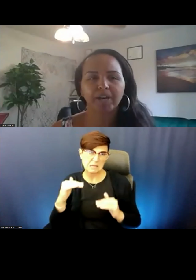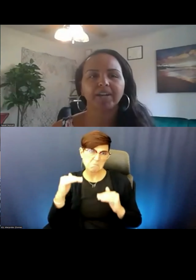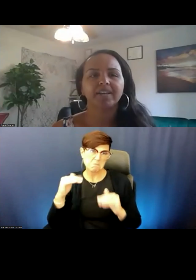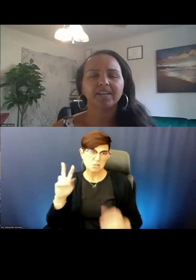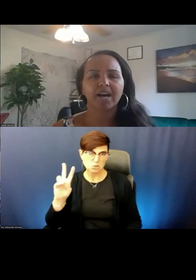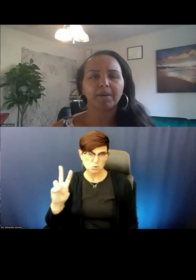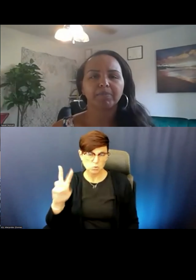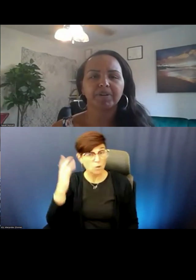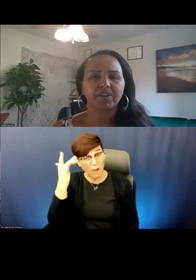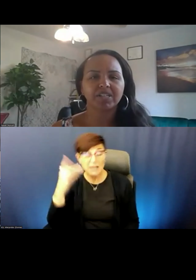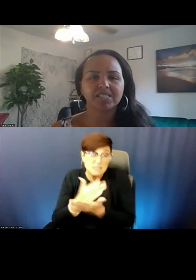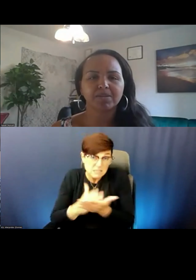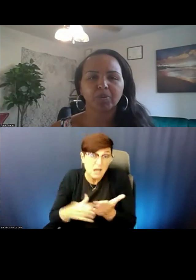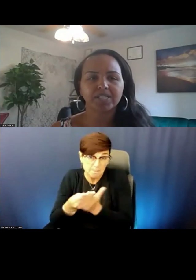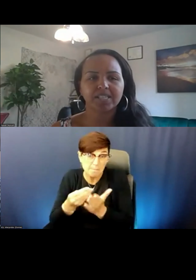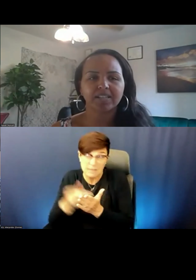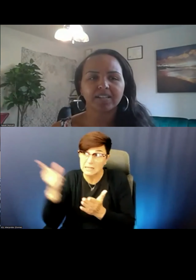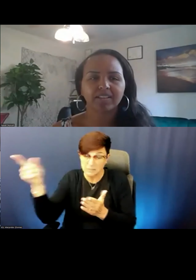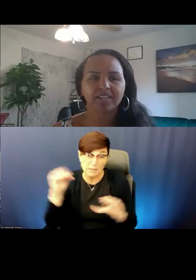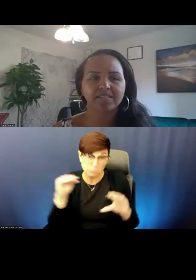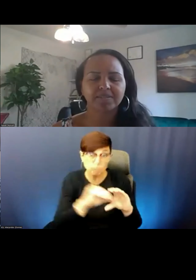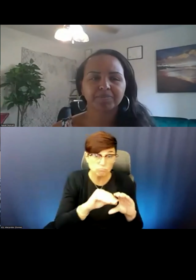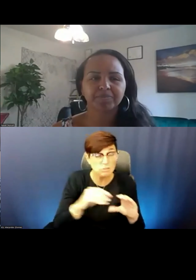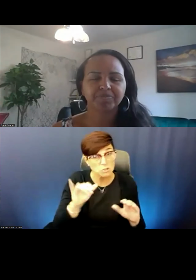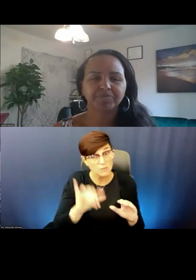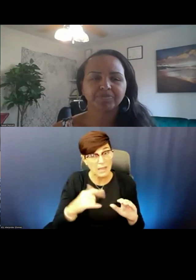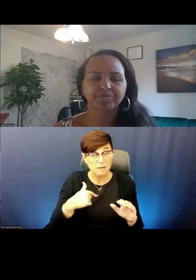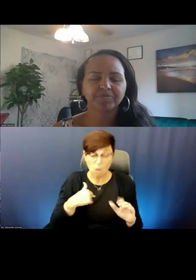about, but very disappointed nonetheless.